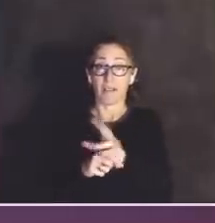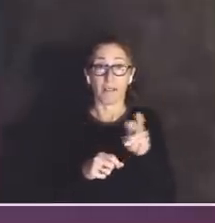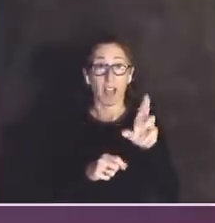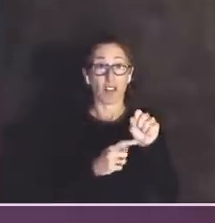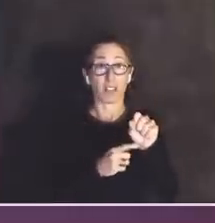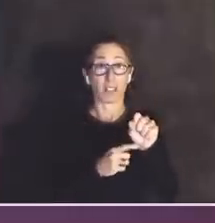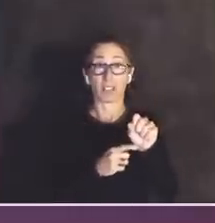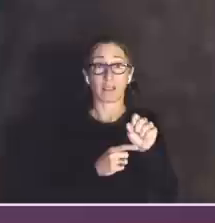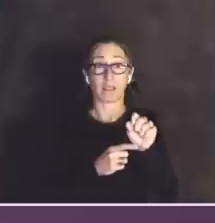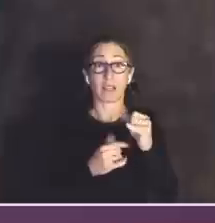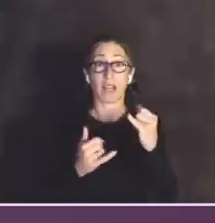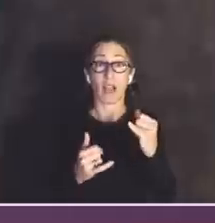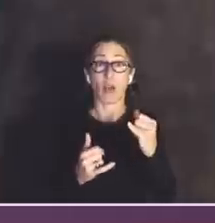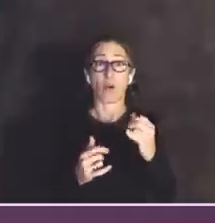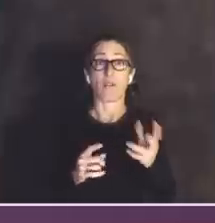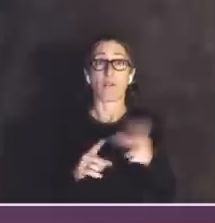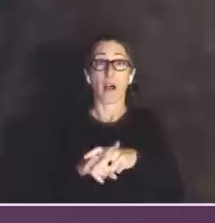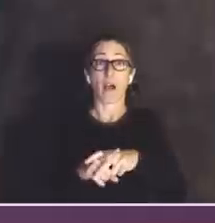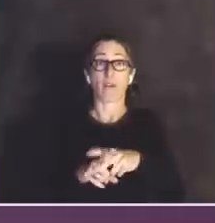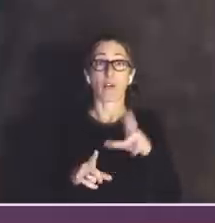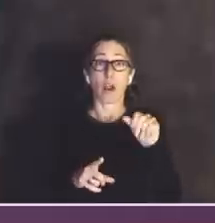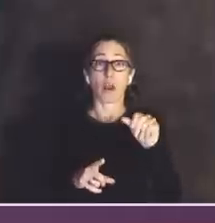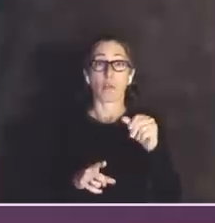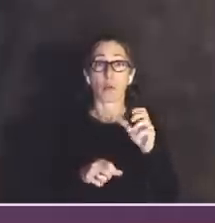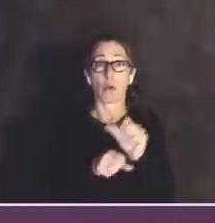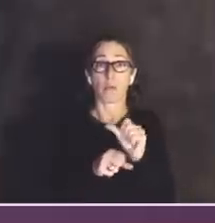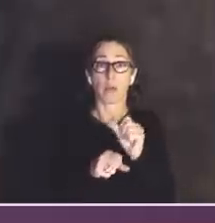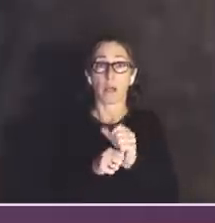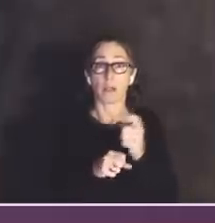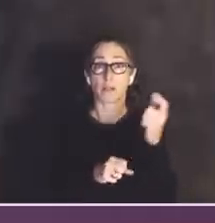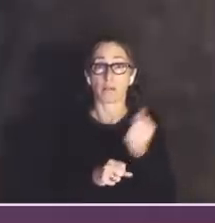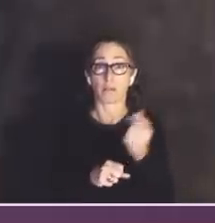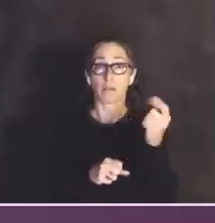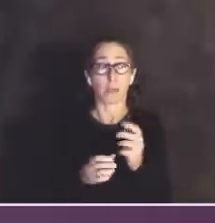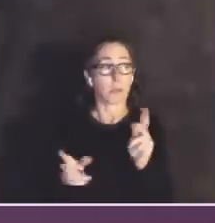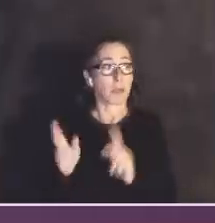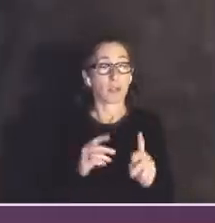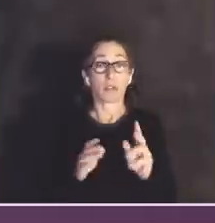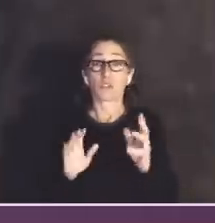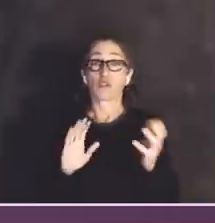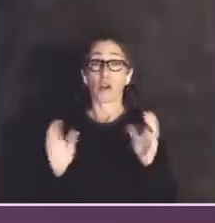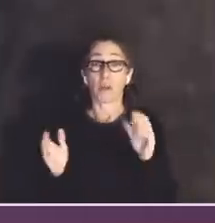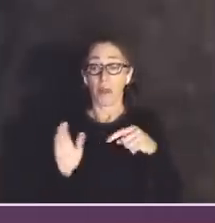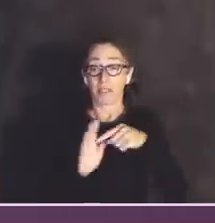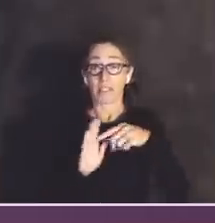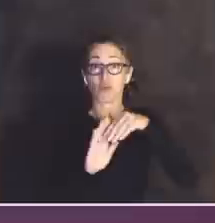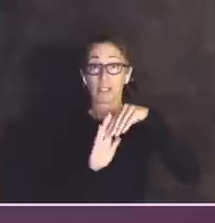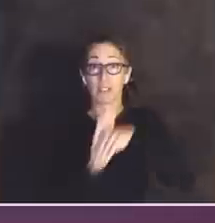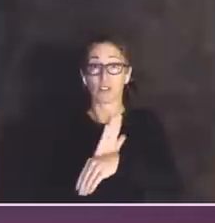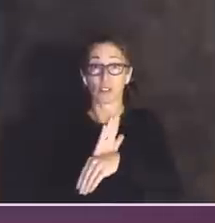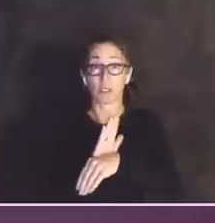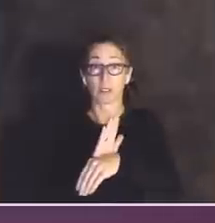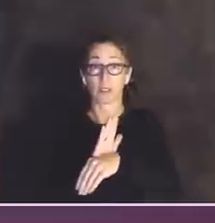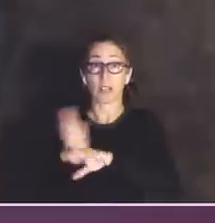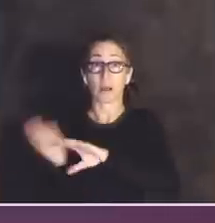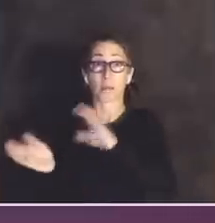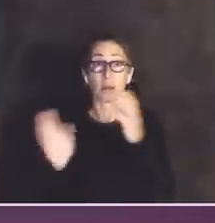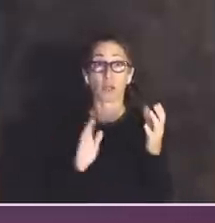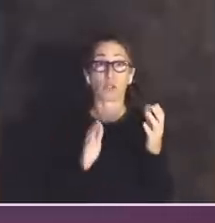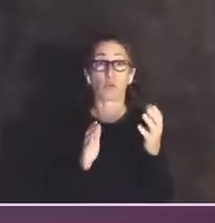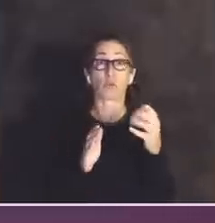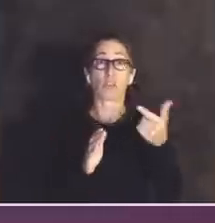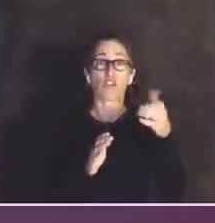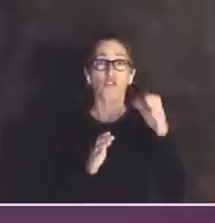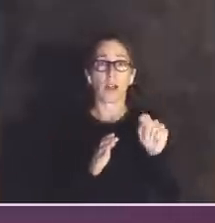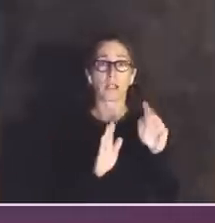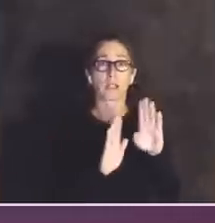for unemployment. People are talking about this recession and comparing it to the Great Depression. That's how bad it is. People are